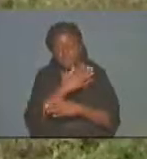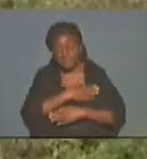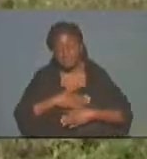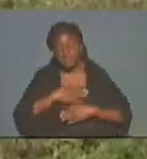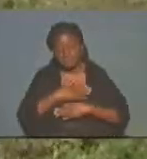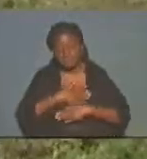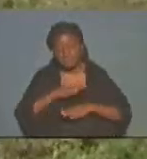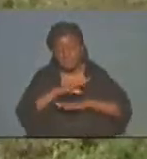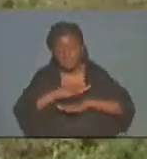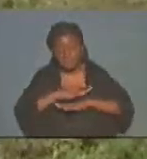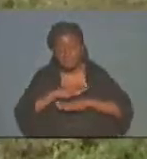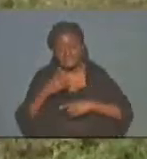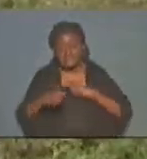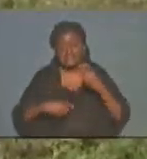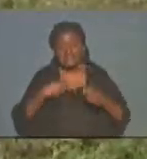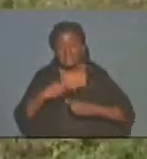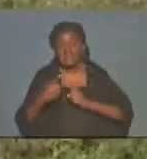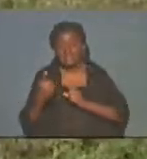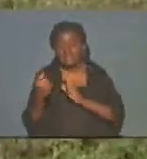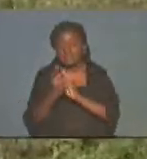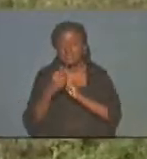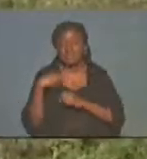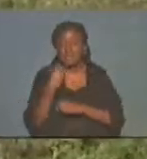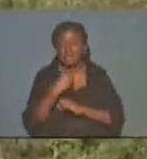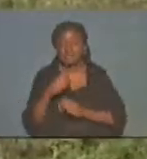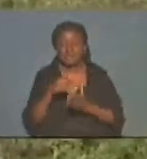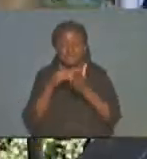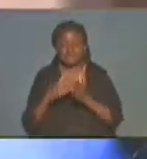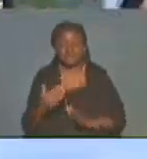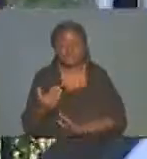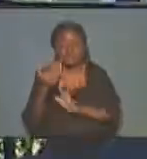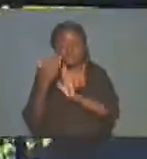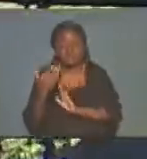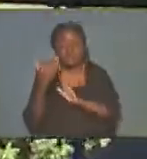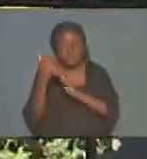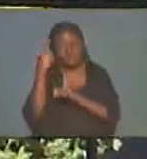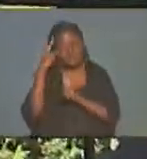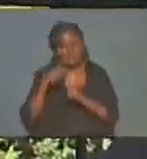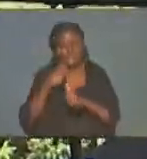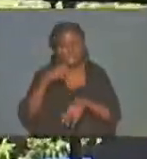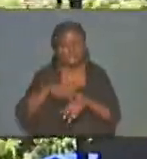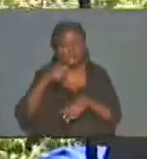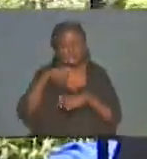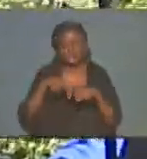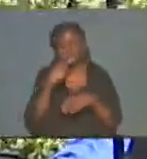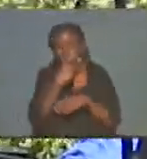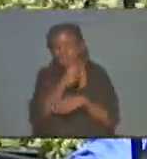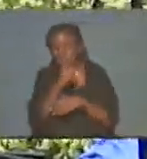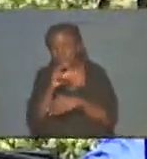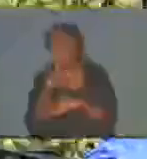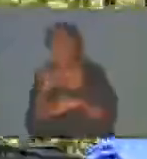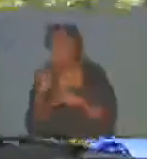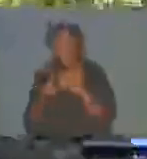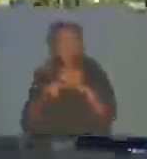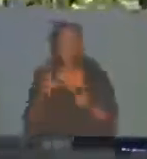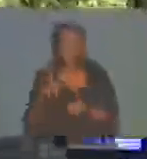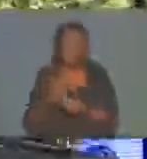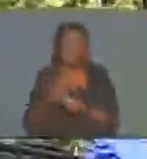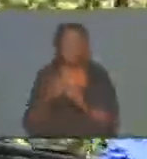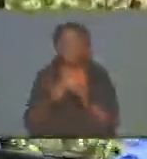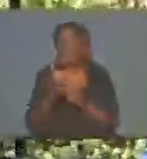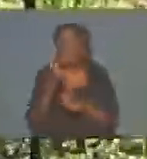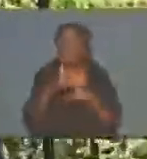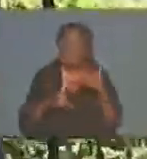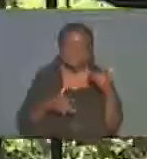students in person, face to face, for the first time in about 2-3 years. We're most excited to